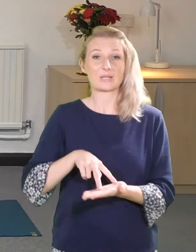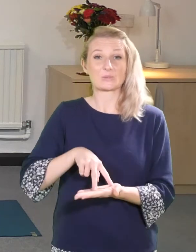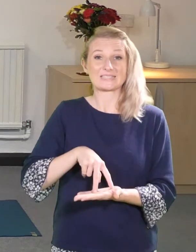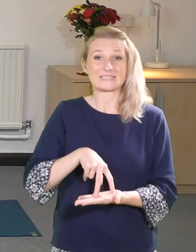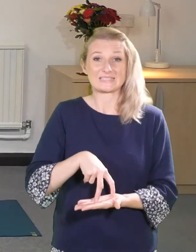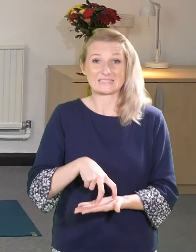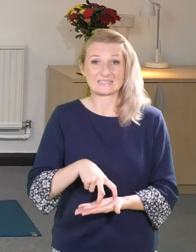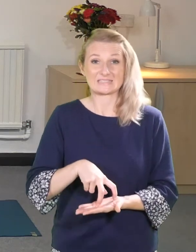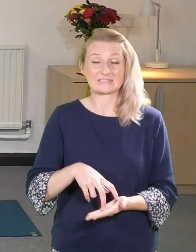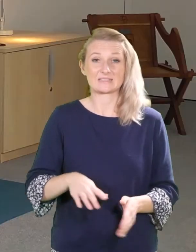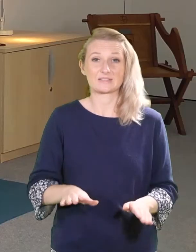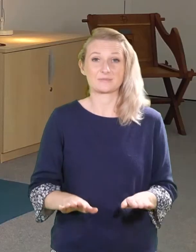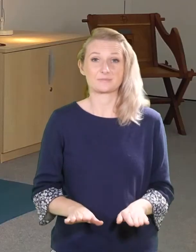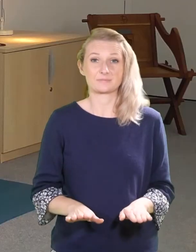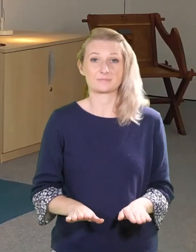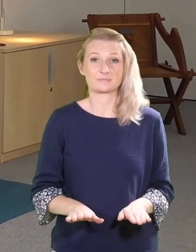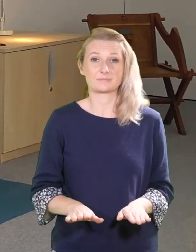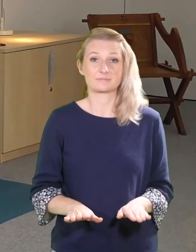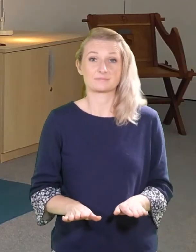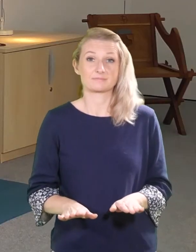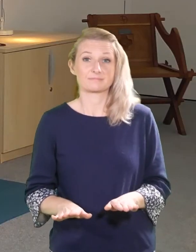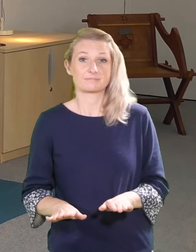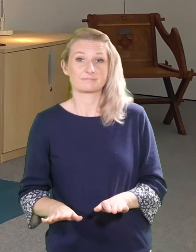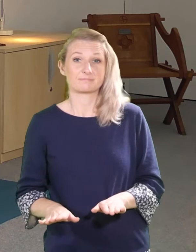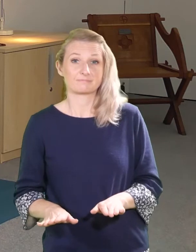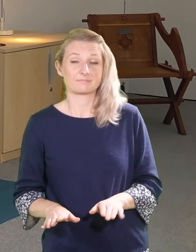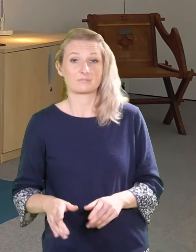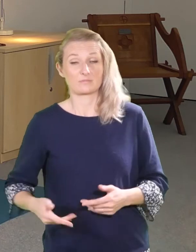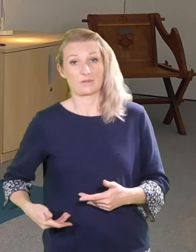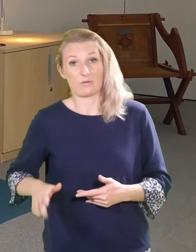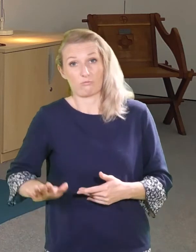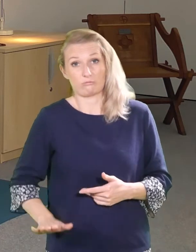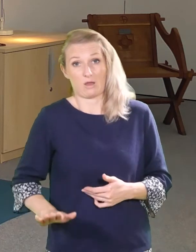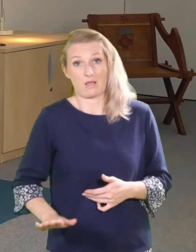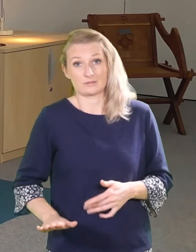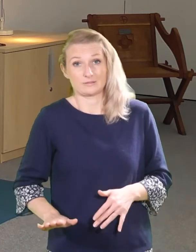knees. Bringing your weight into your right leg.